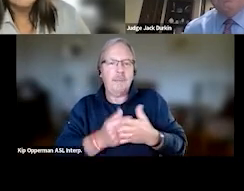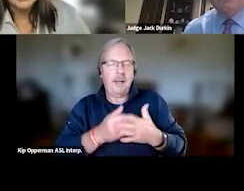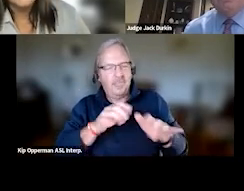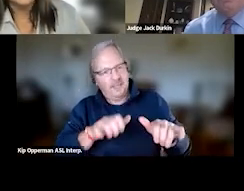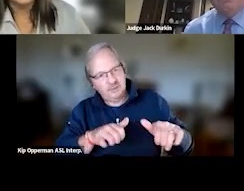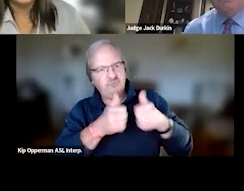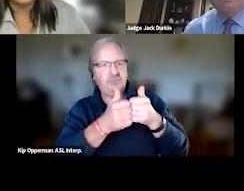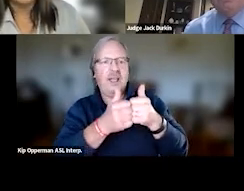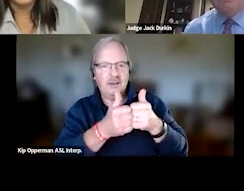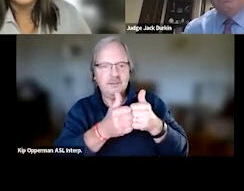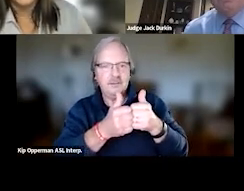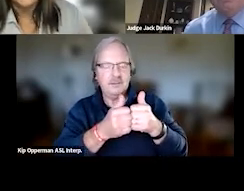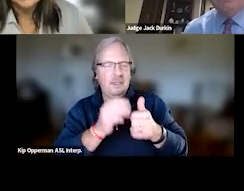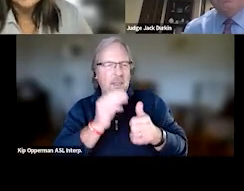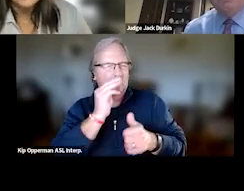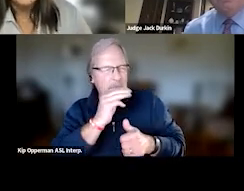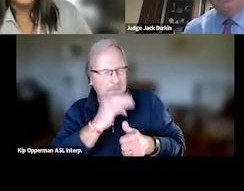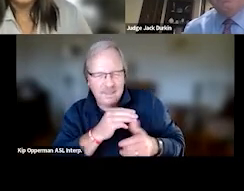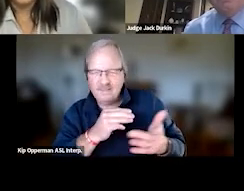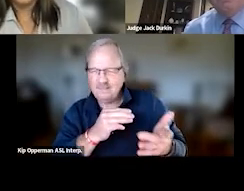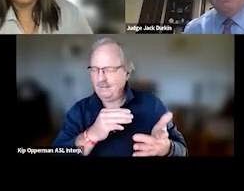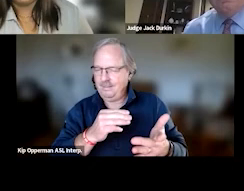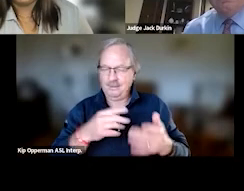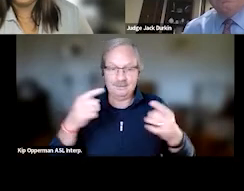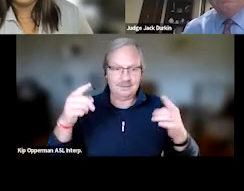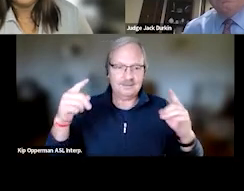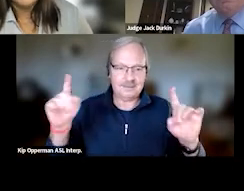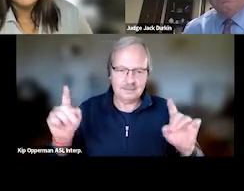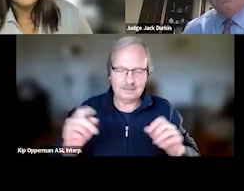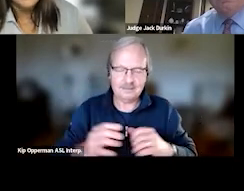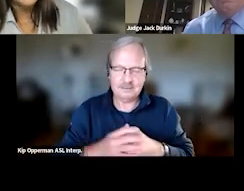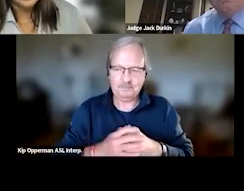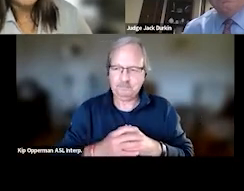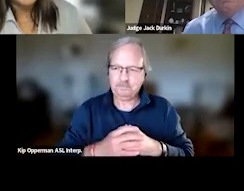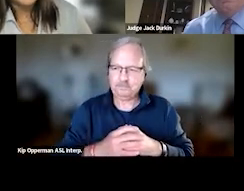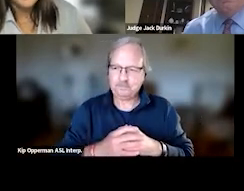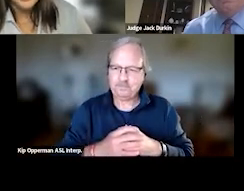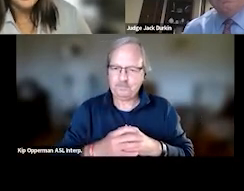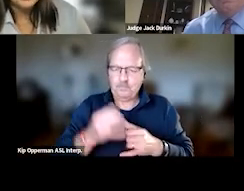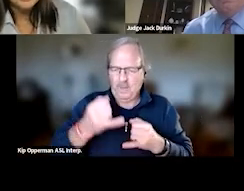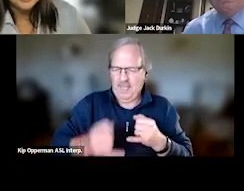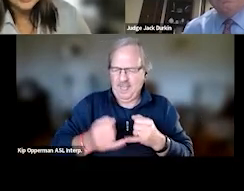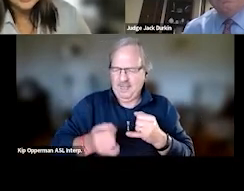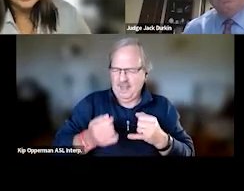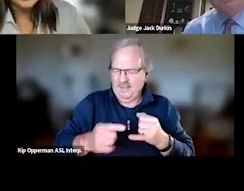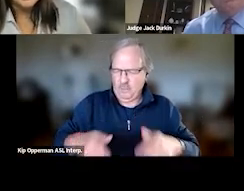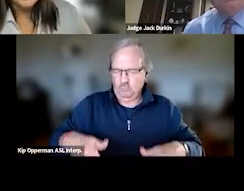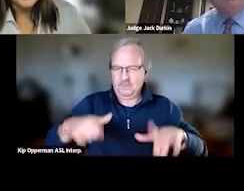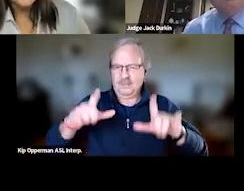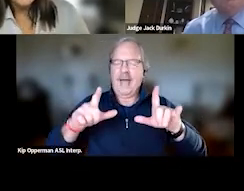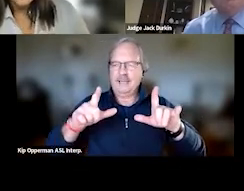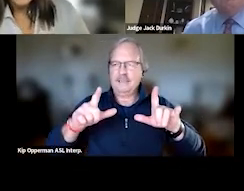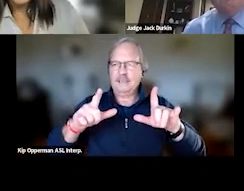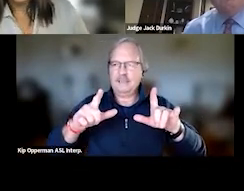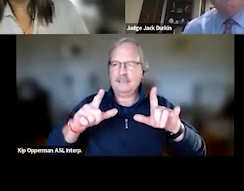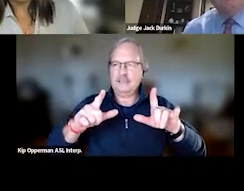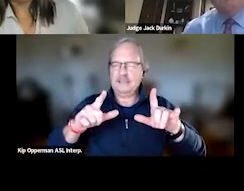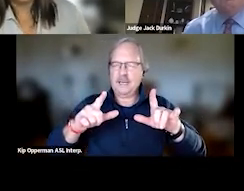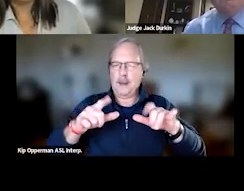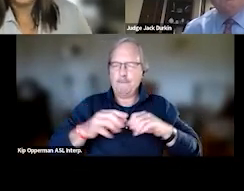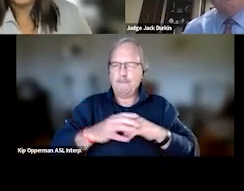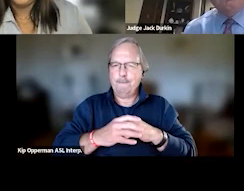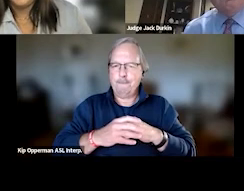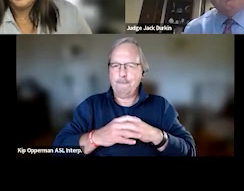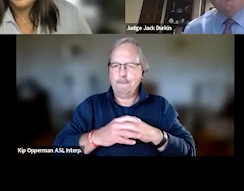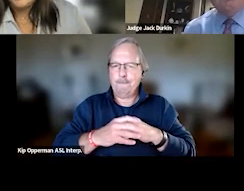challenges and myths and successes. So these last couple of slides are really, you know, sort of